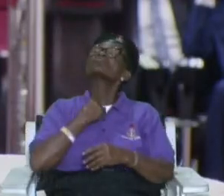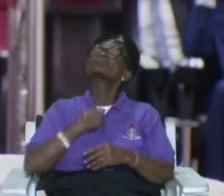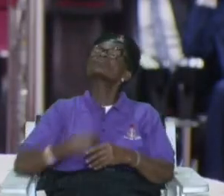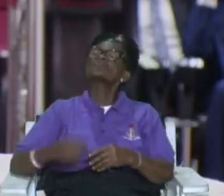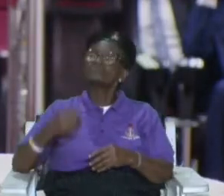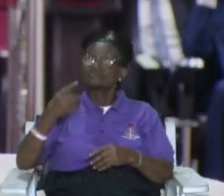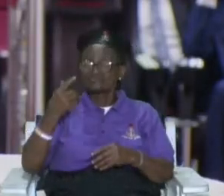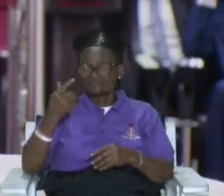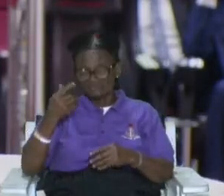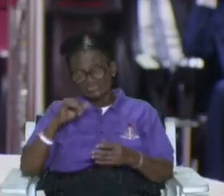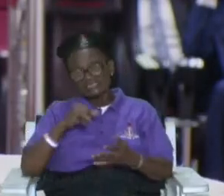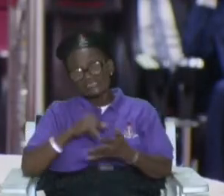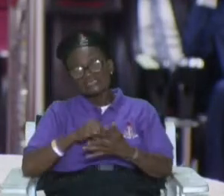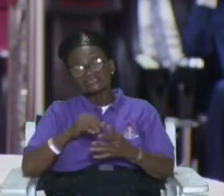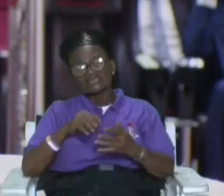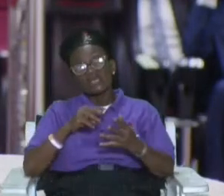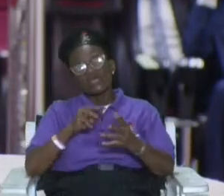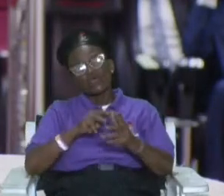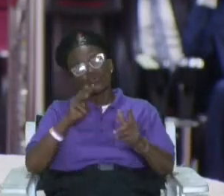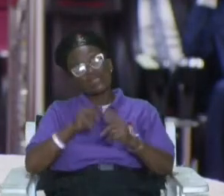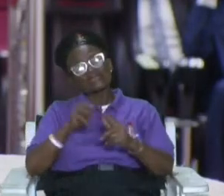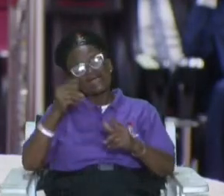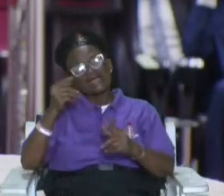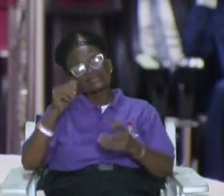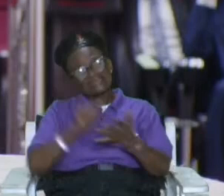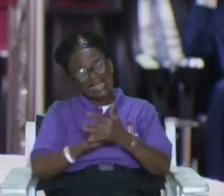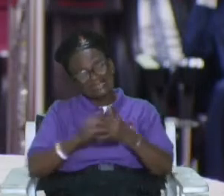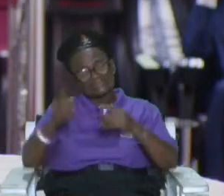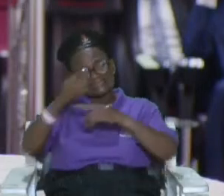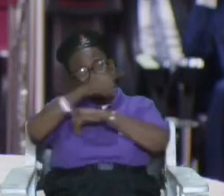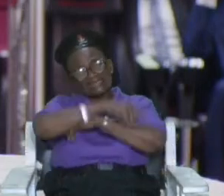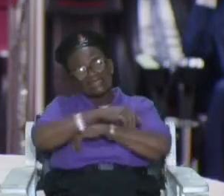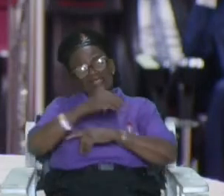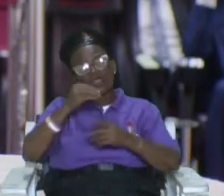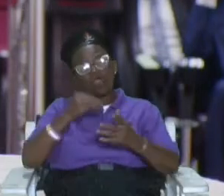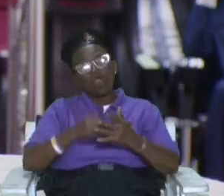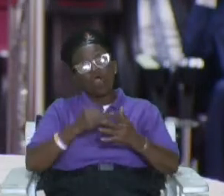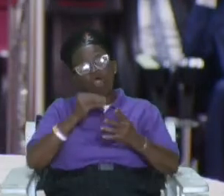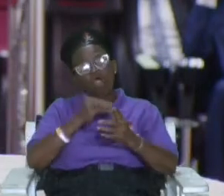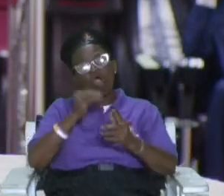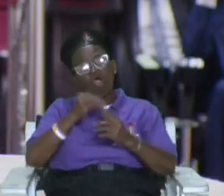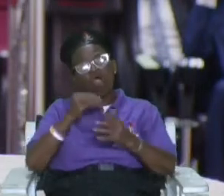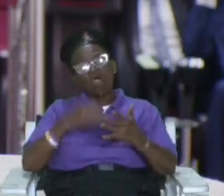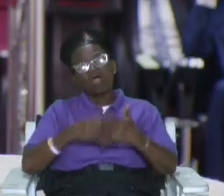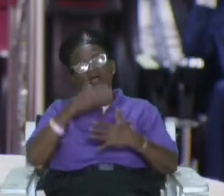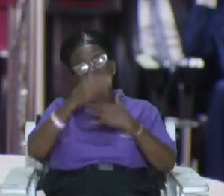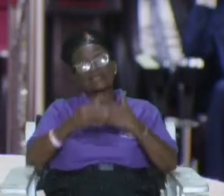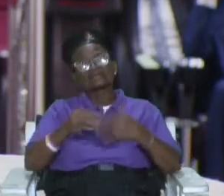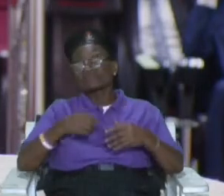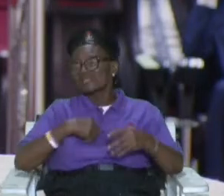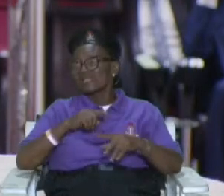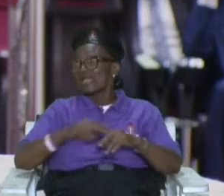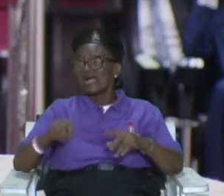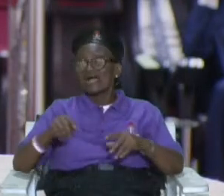Whether that day or the next, cannot remember. But there was a thunderstorm.